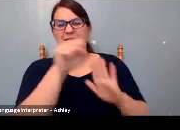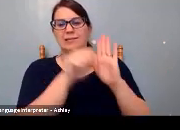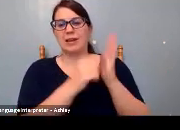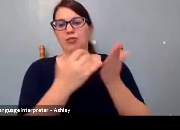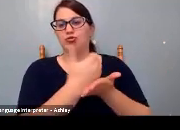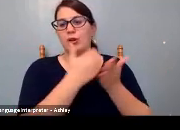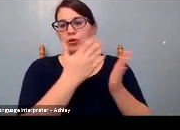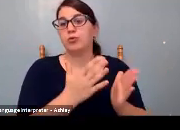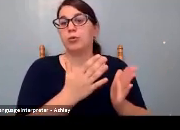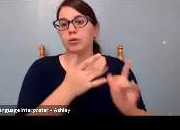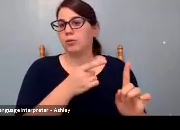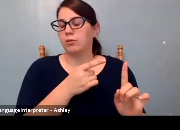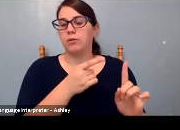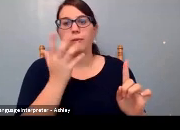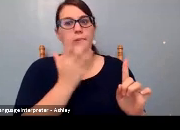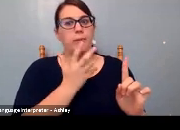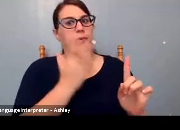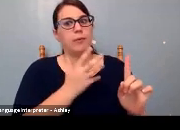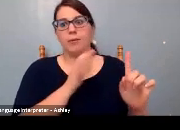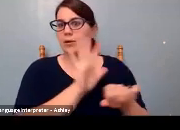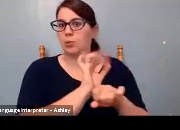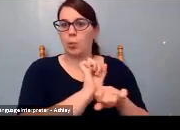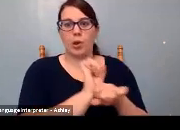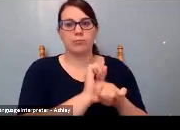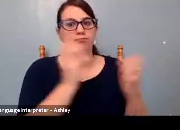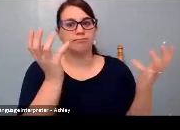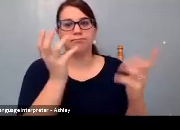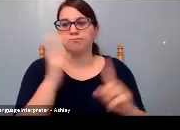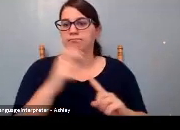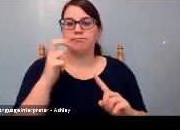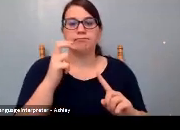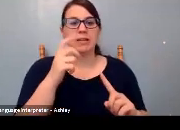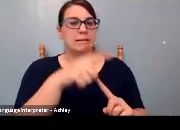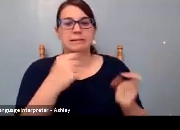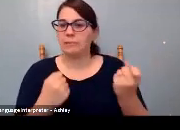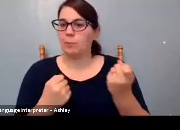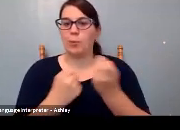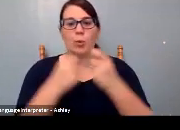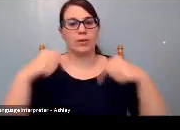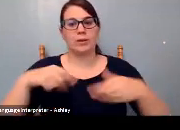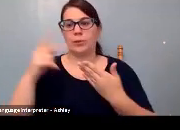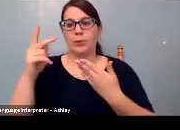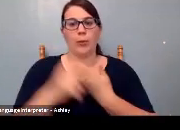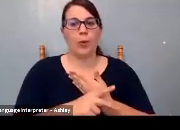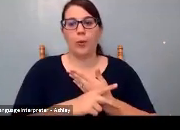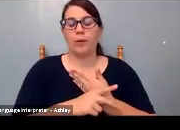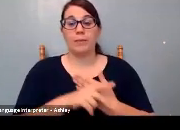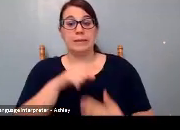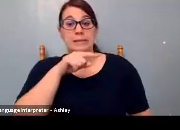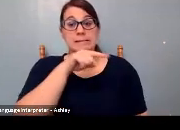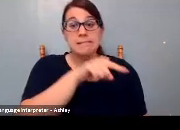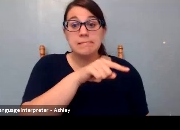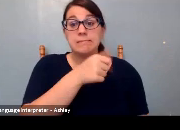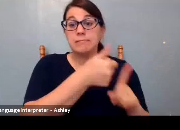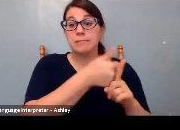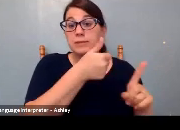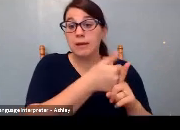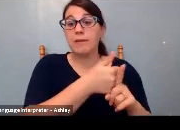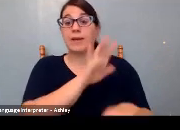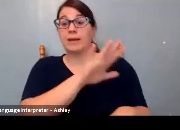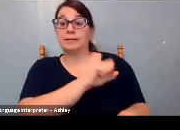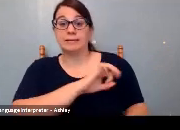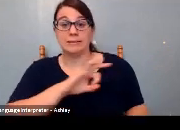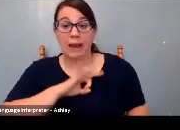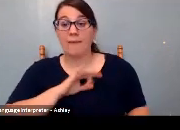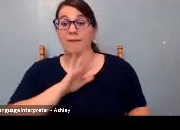Virginia families and advocacy groups that wanted the program in our state. He, his staff, the families and groups worked hard